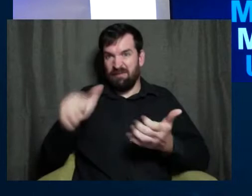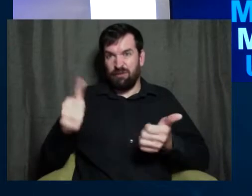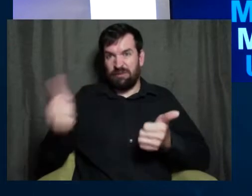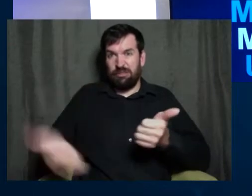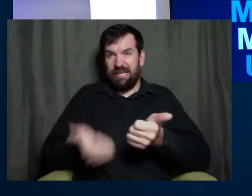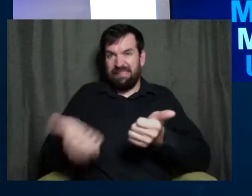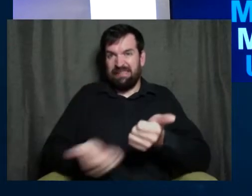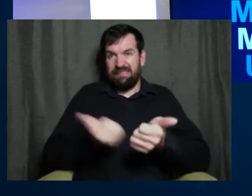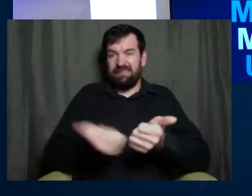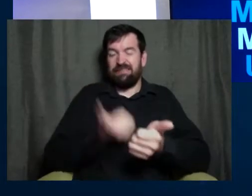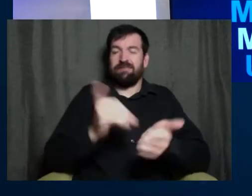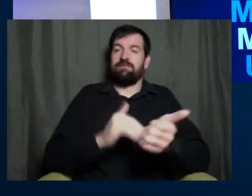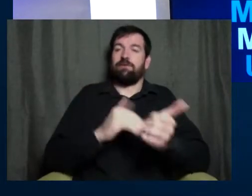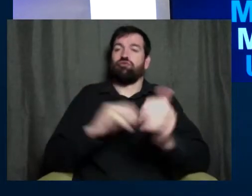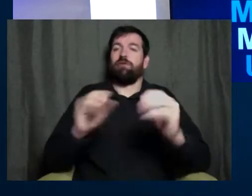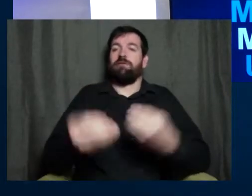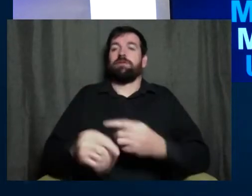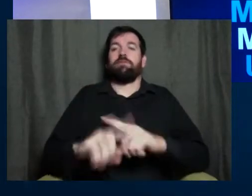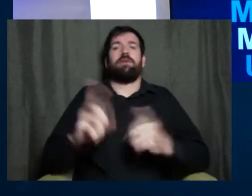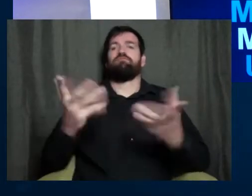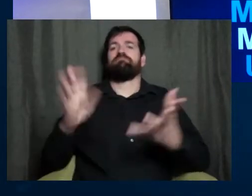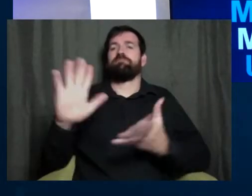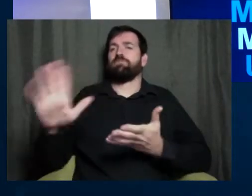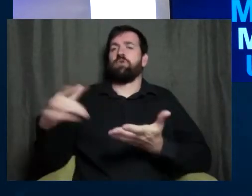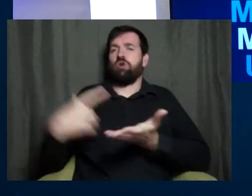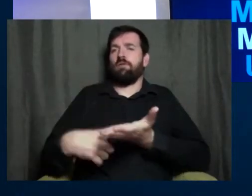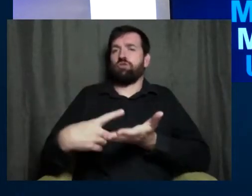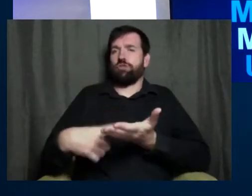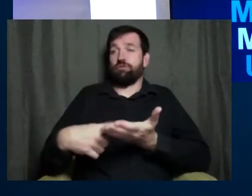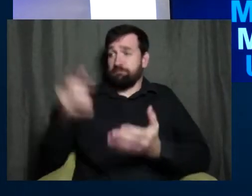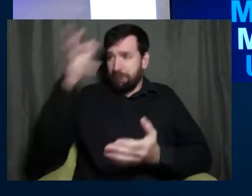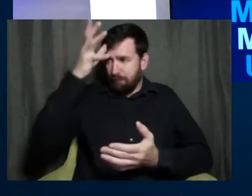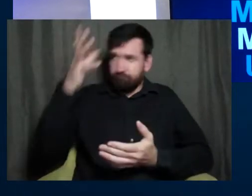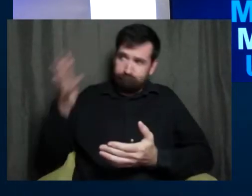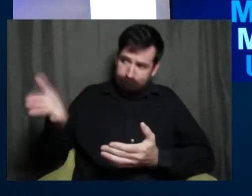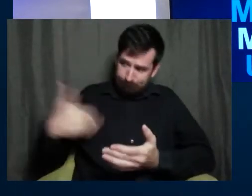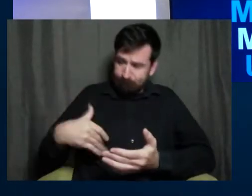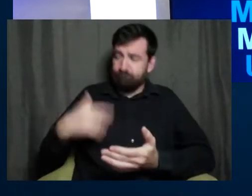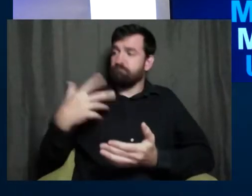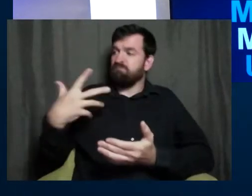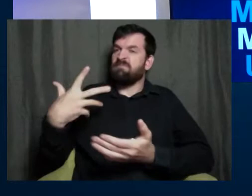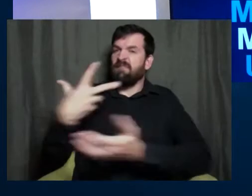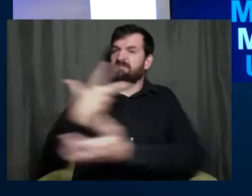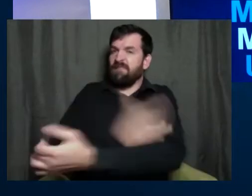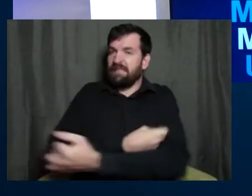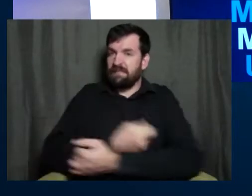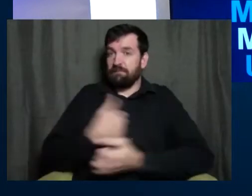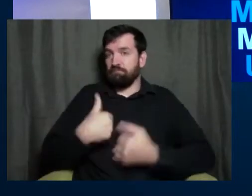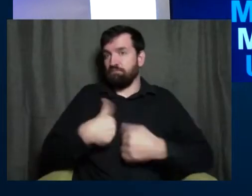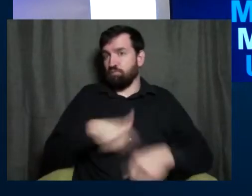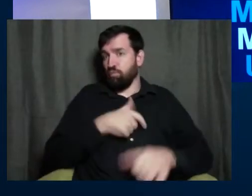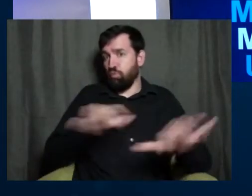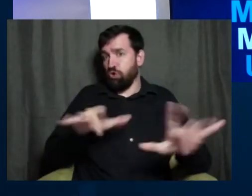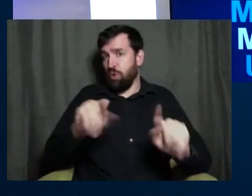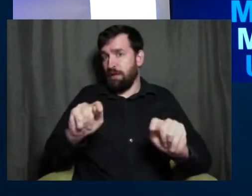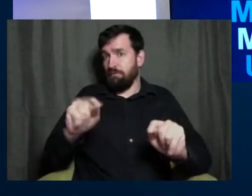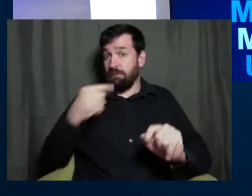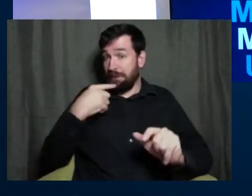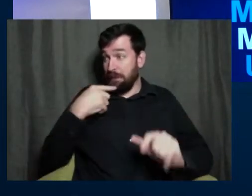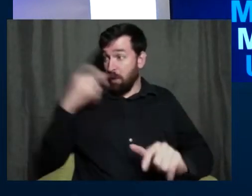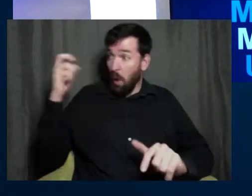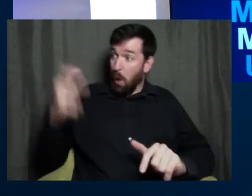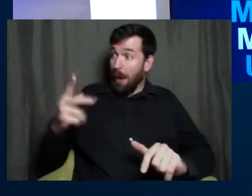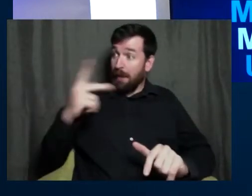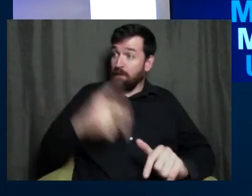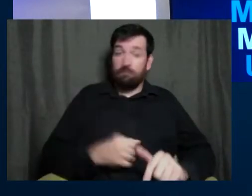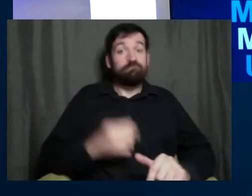But what was the conversation like? I mean, your dad, you said, we're getting the vaccine. This is when we're doing it. And they just said, okie doke. Is that kind of how it went down? Yeah,